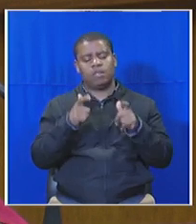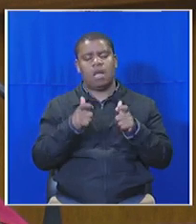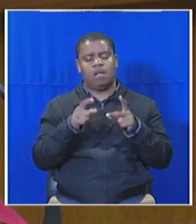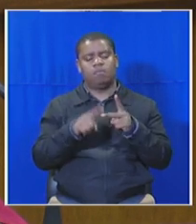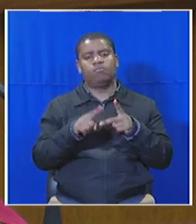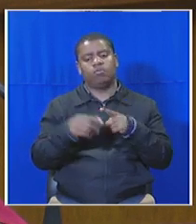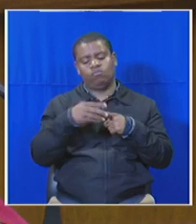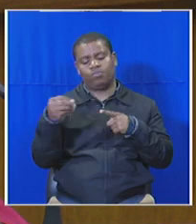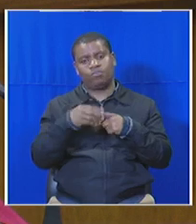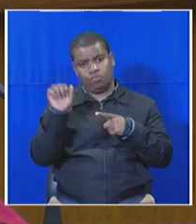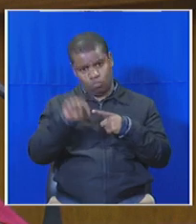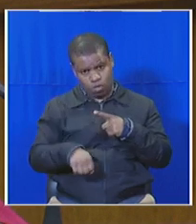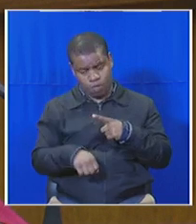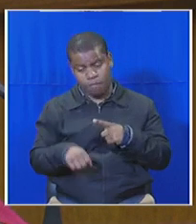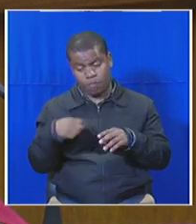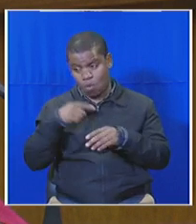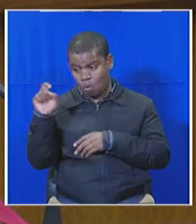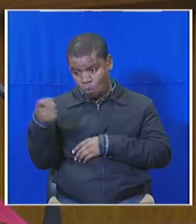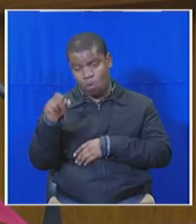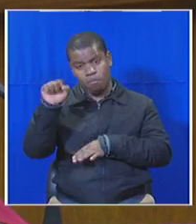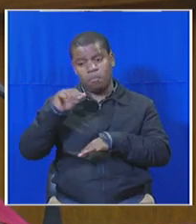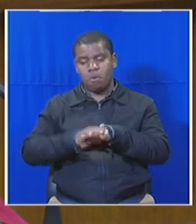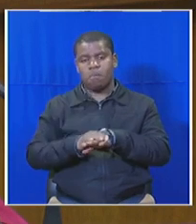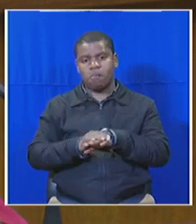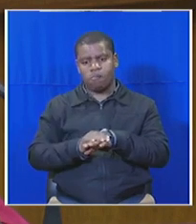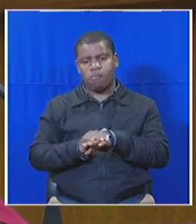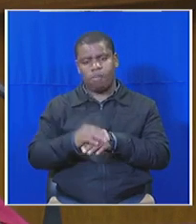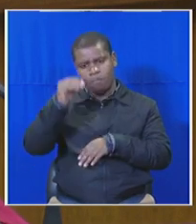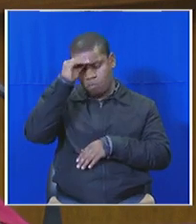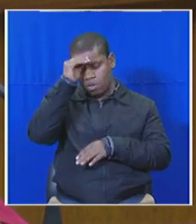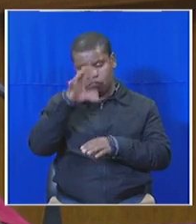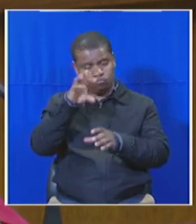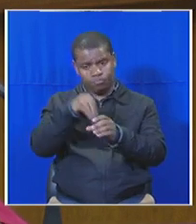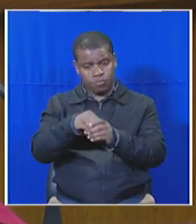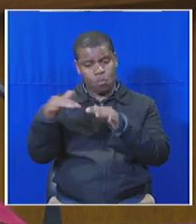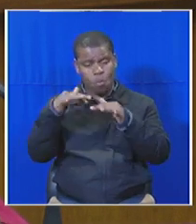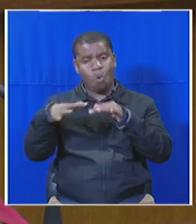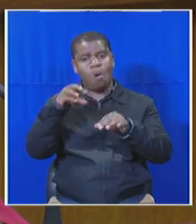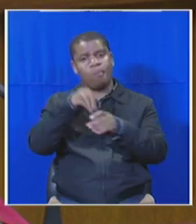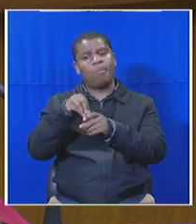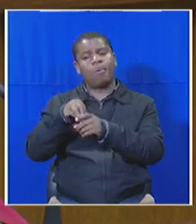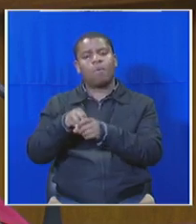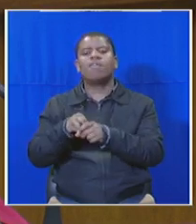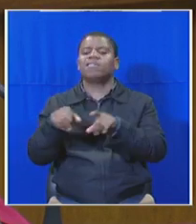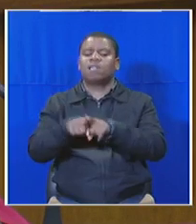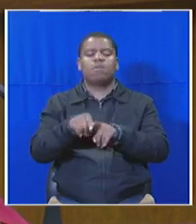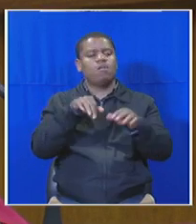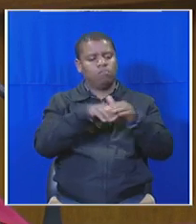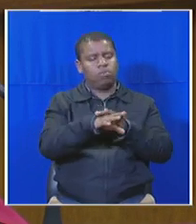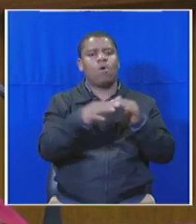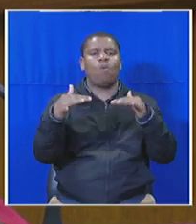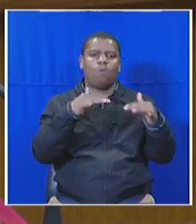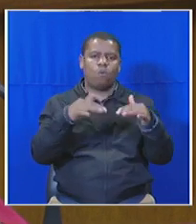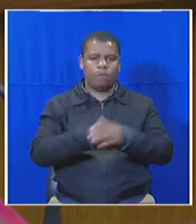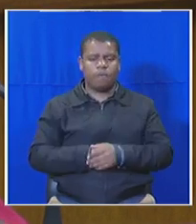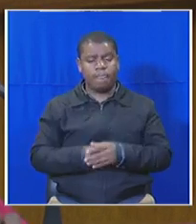women in blue who did not sign up for war, who now find themselves in war, something